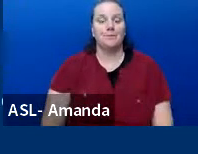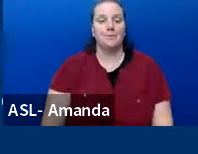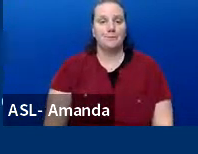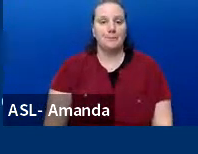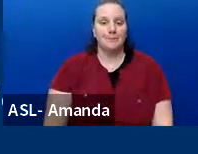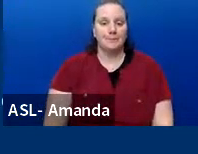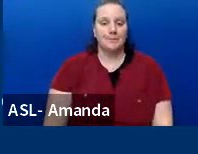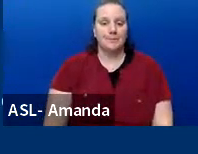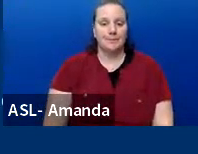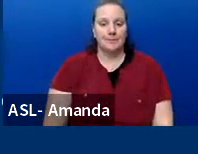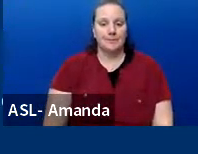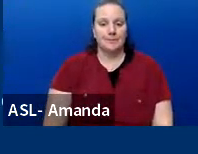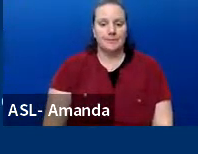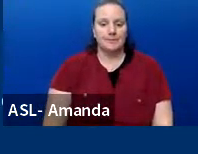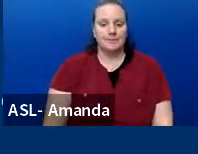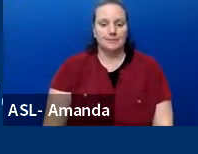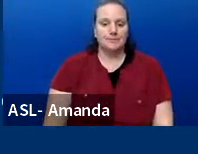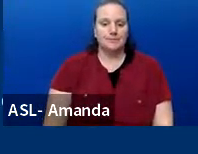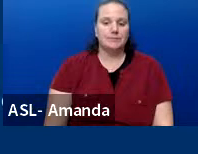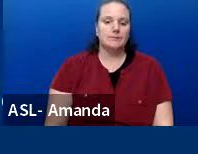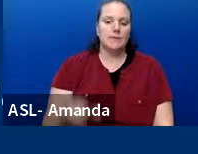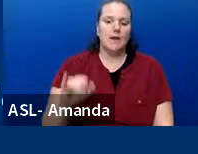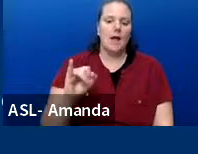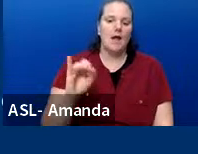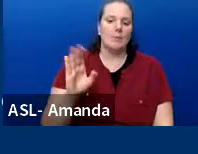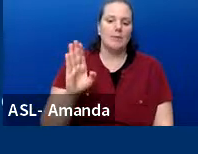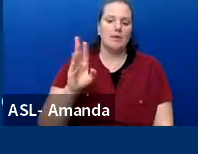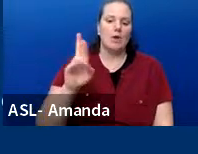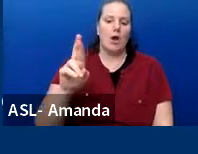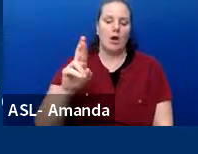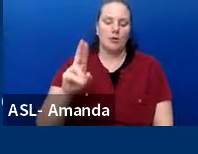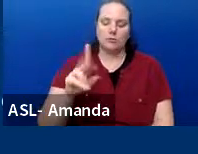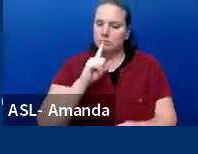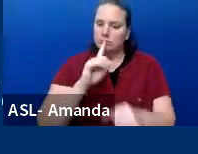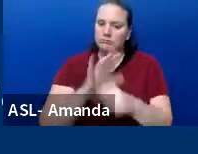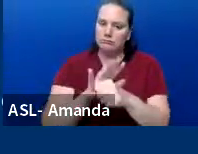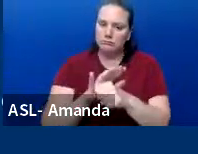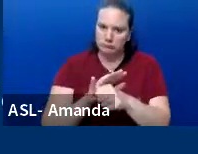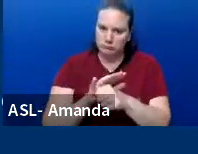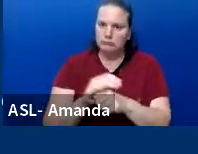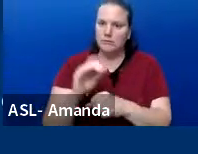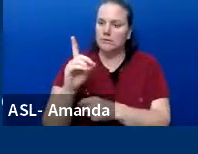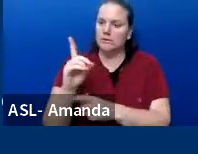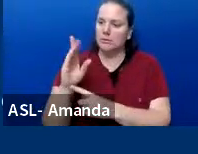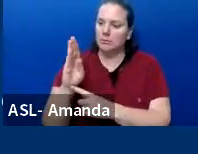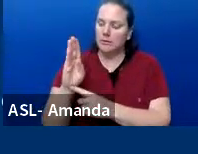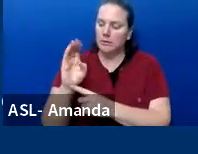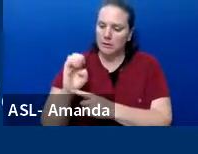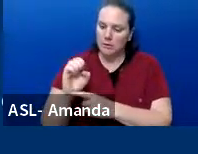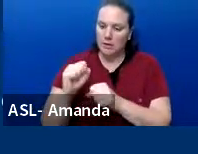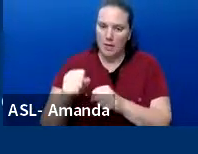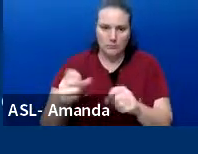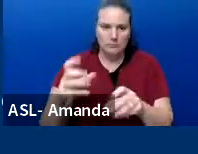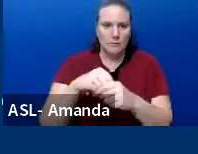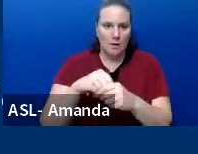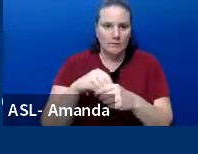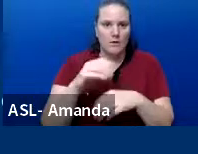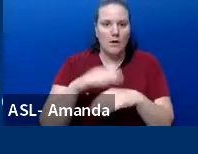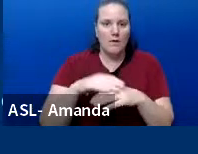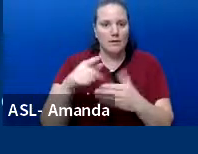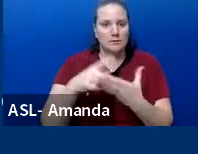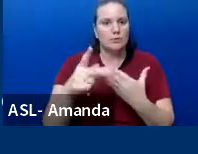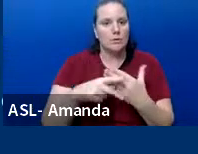ensuring DBEs are able to participate on this program. The general engineering consultant has